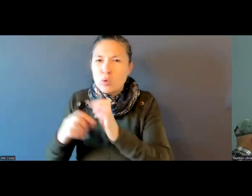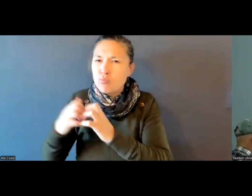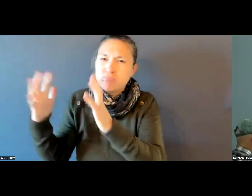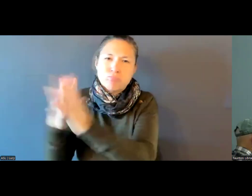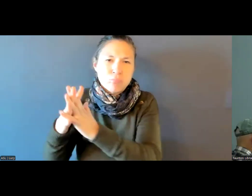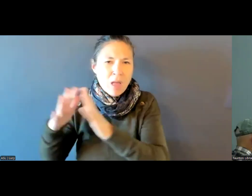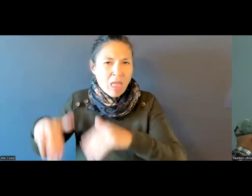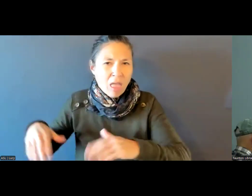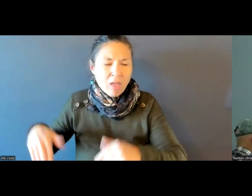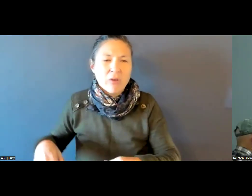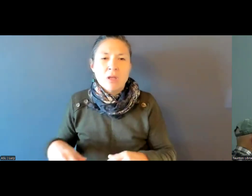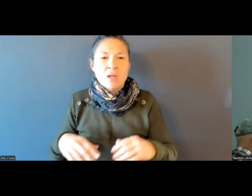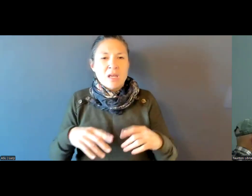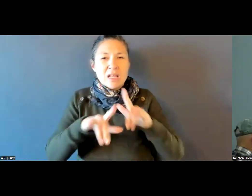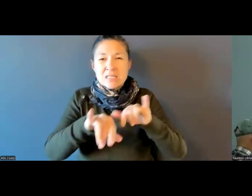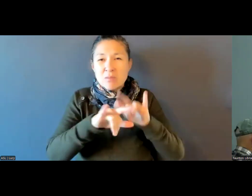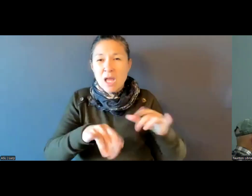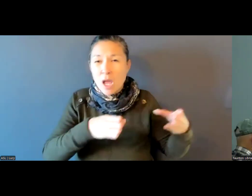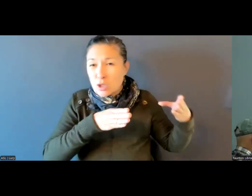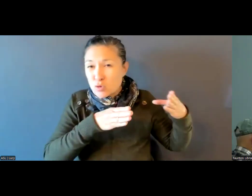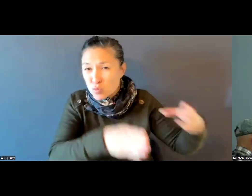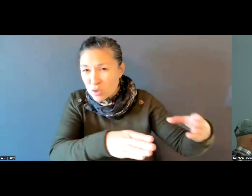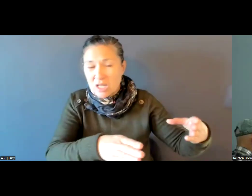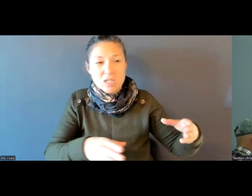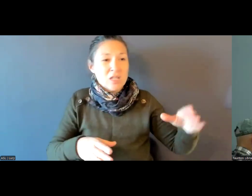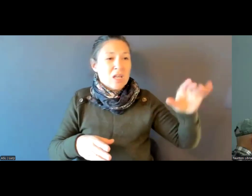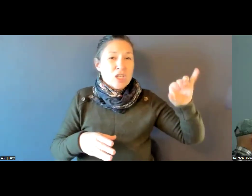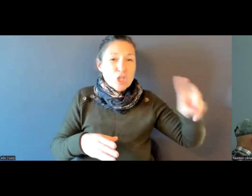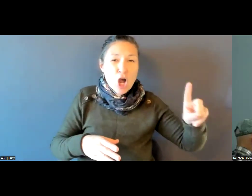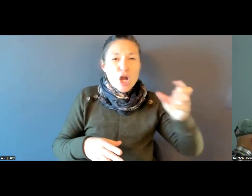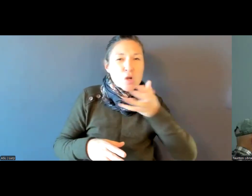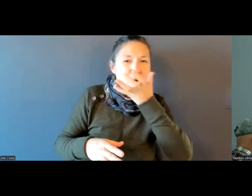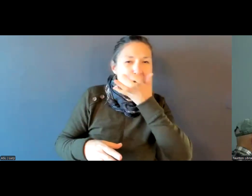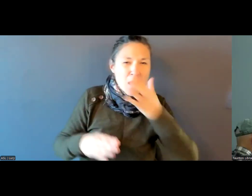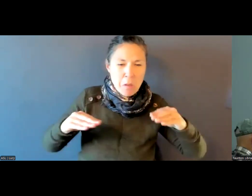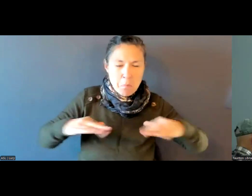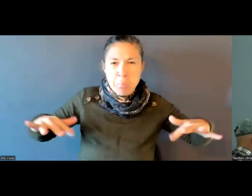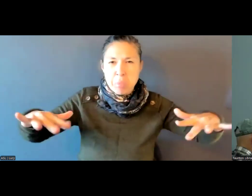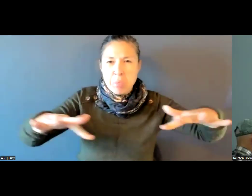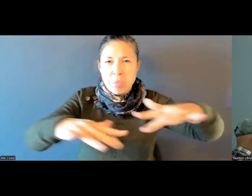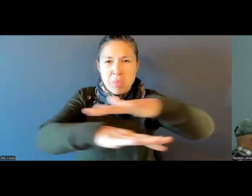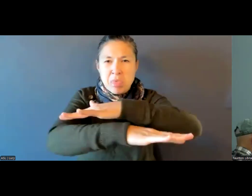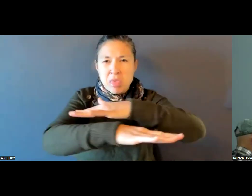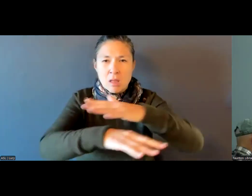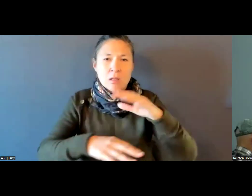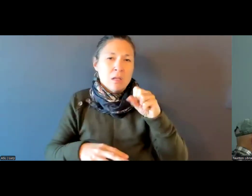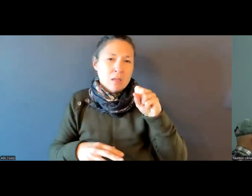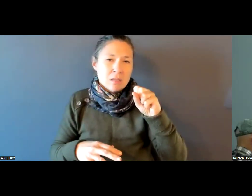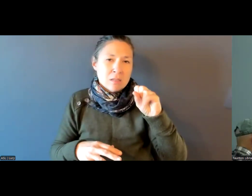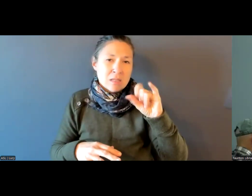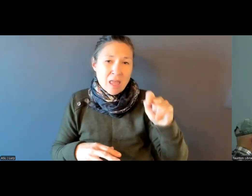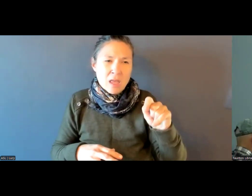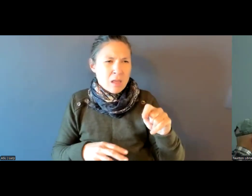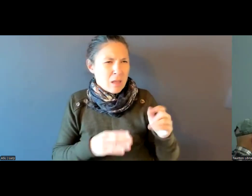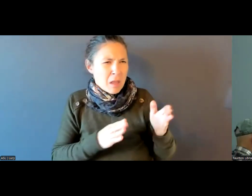our streets, our yards are covered with silt. I had a neighbor that told me a couple of months